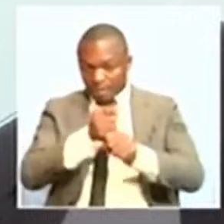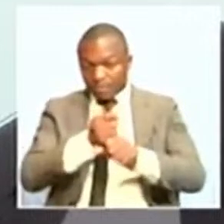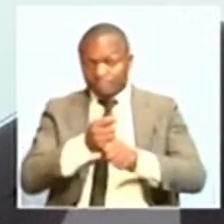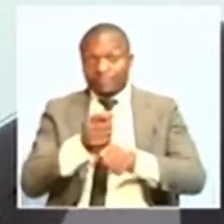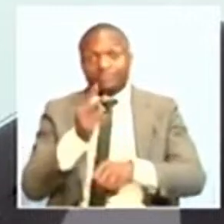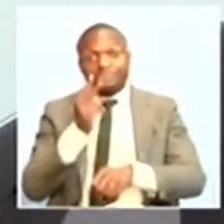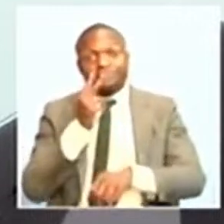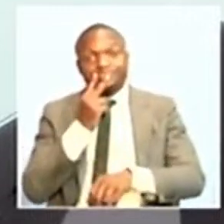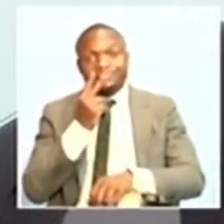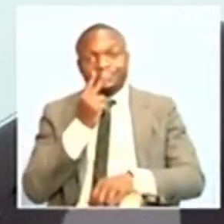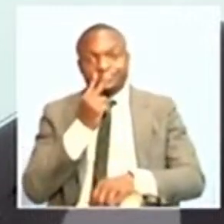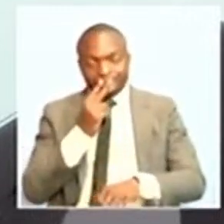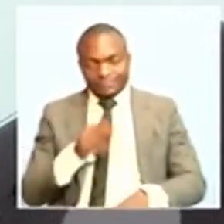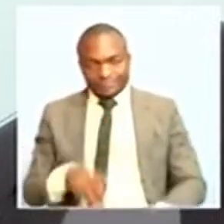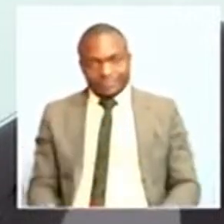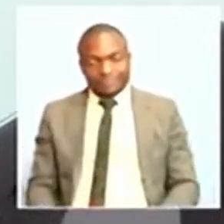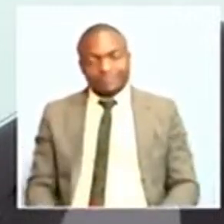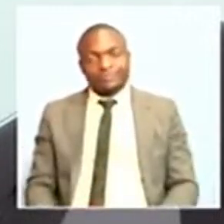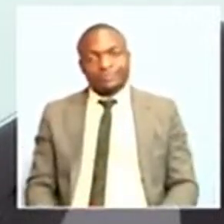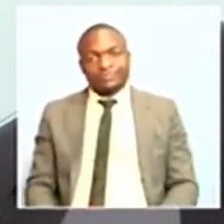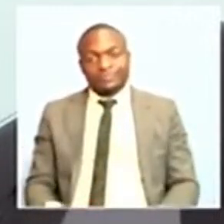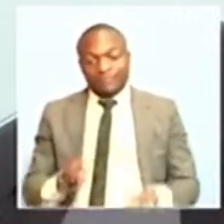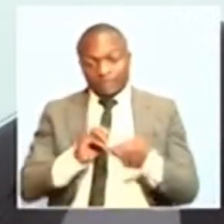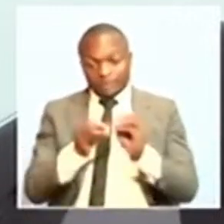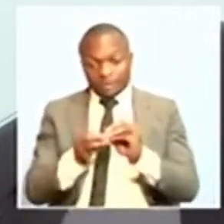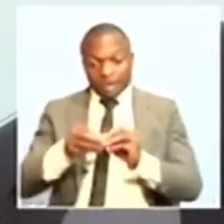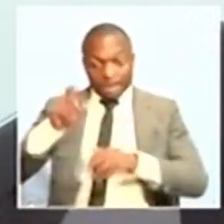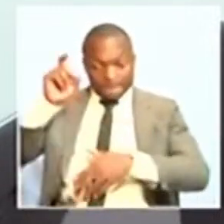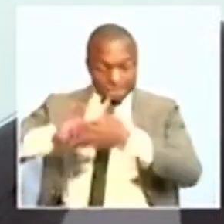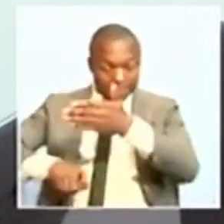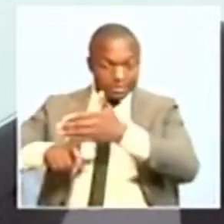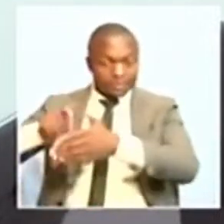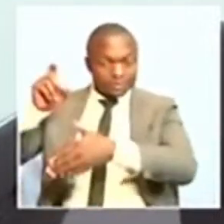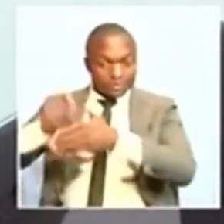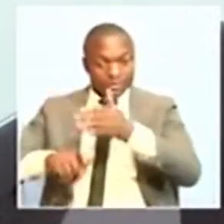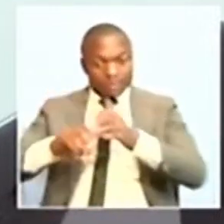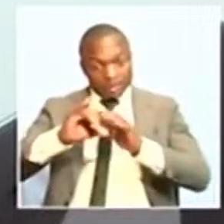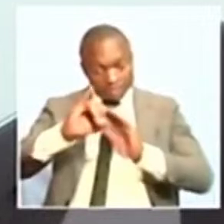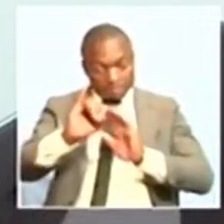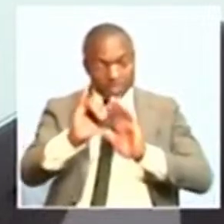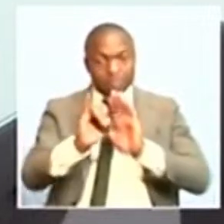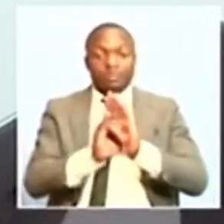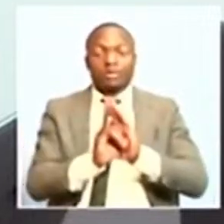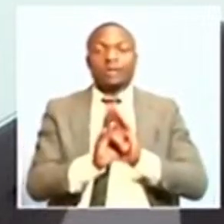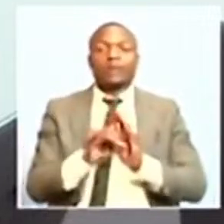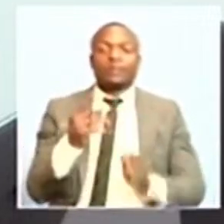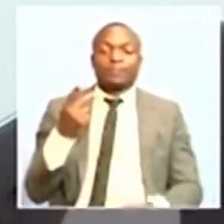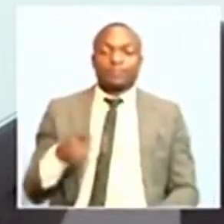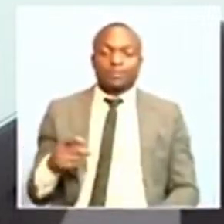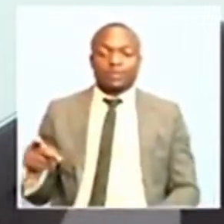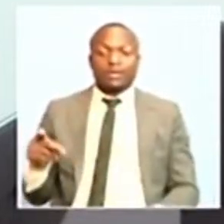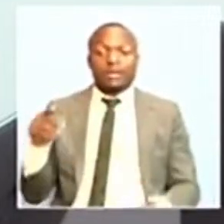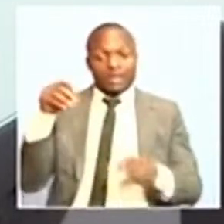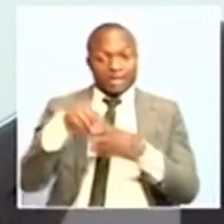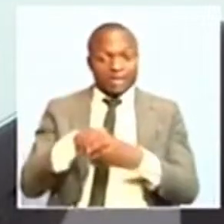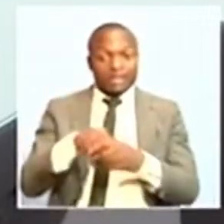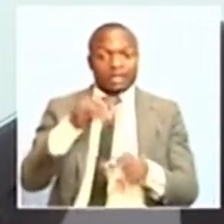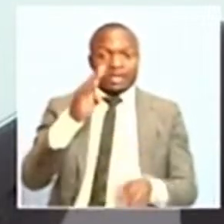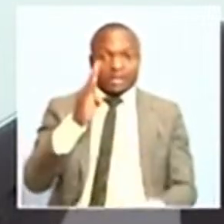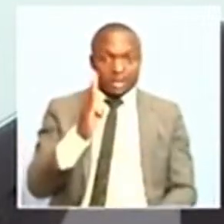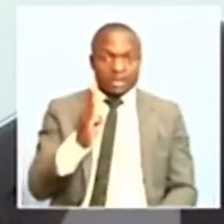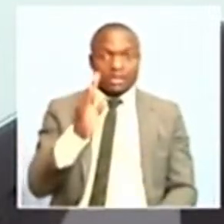tobacco is based on the rate that is charged on imported products. So in the bill,